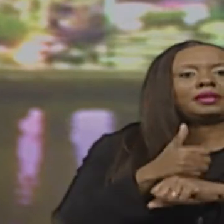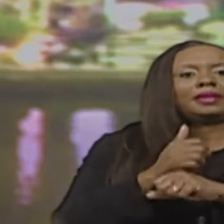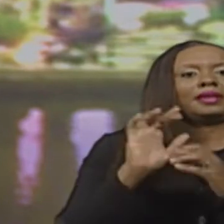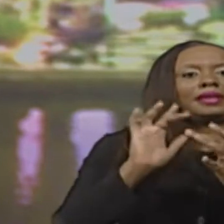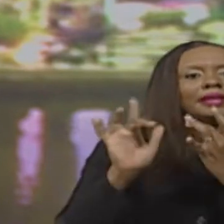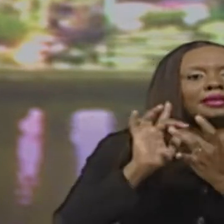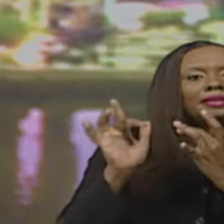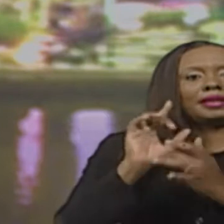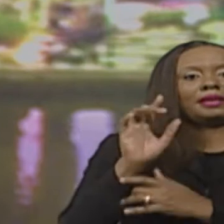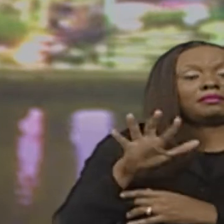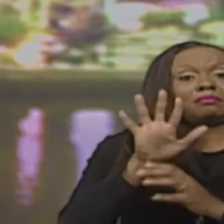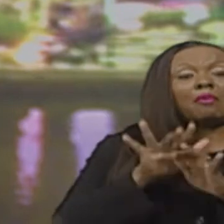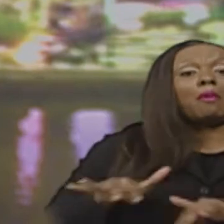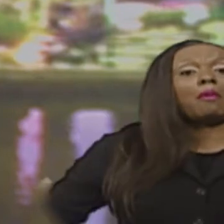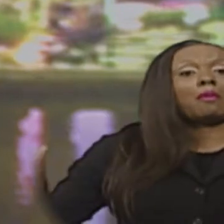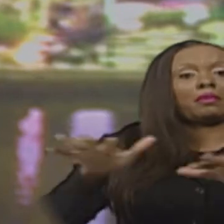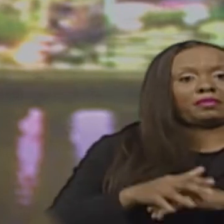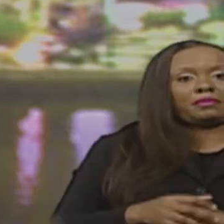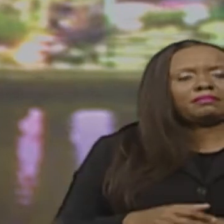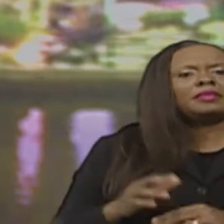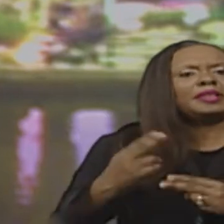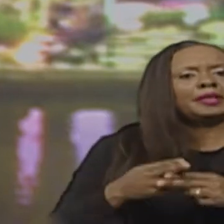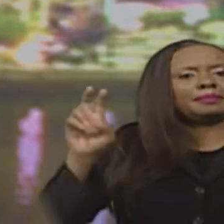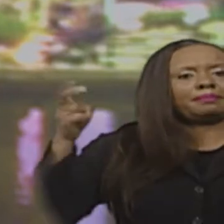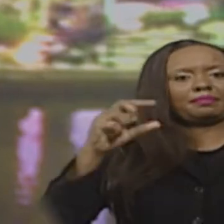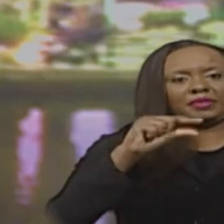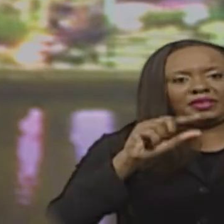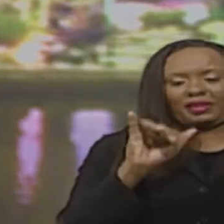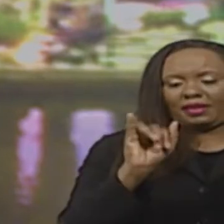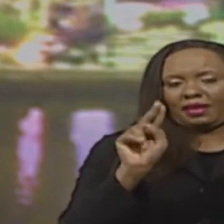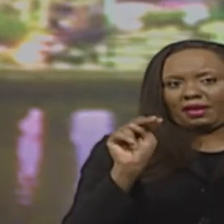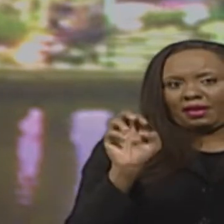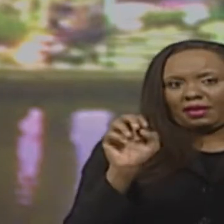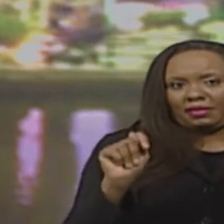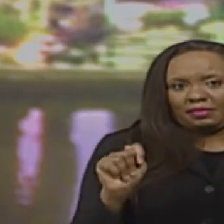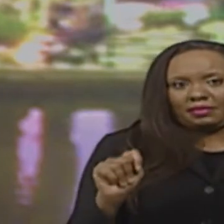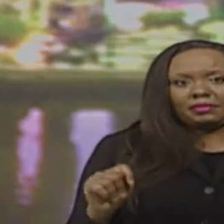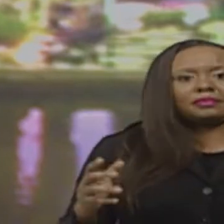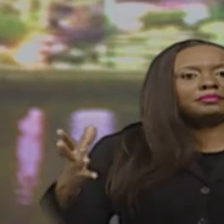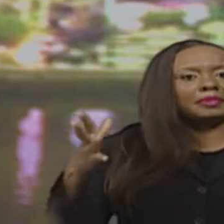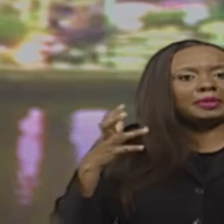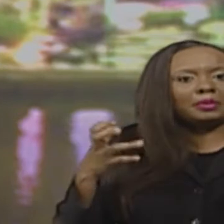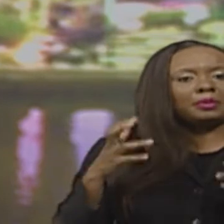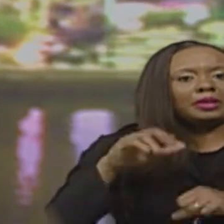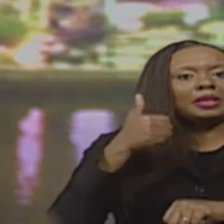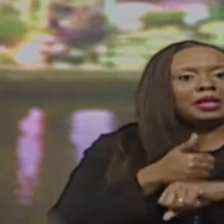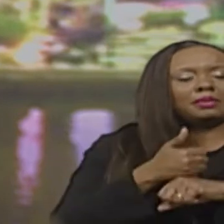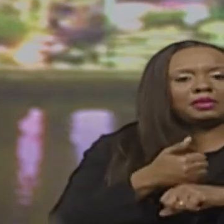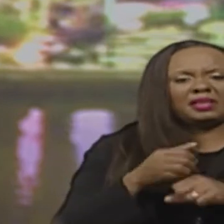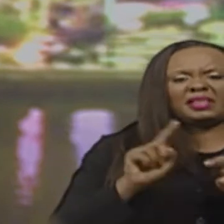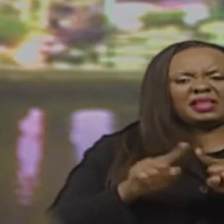access. Known as Government Island-Wide Network, the project hopes to develop a wireless local area network in public